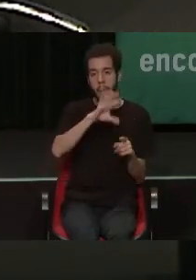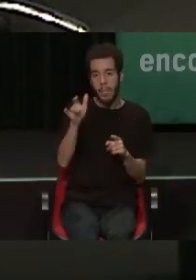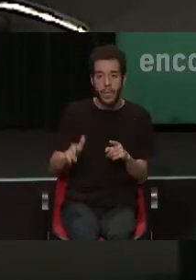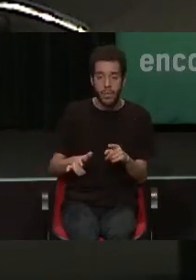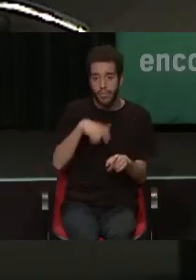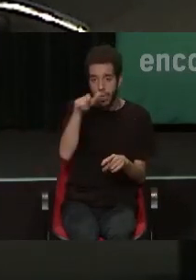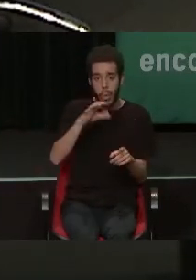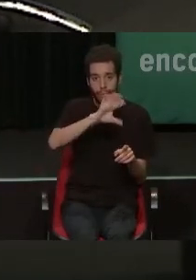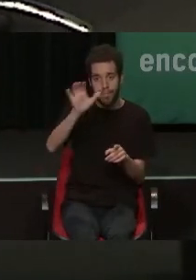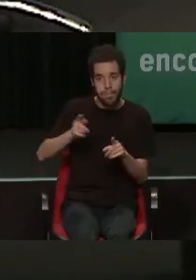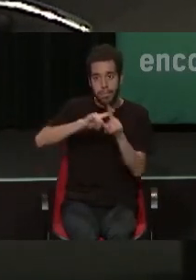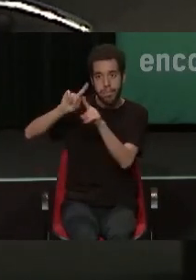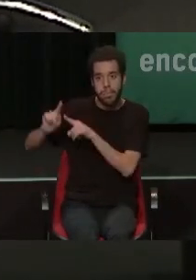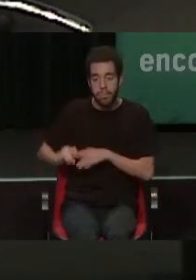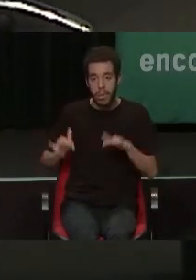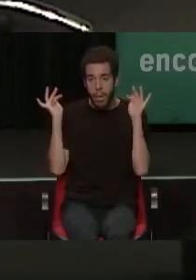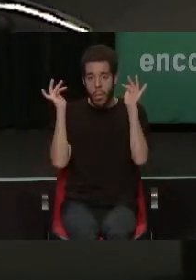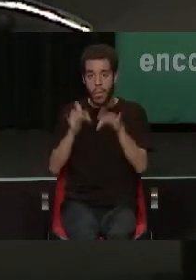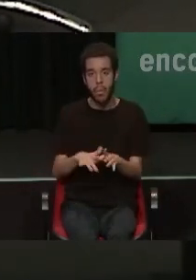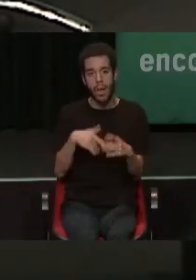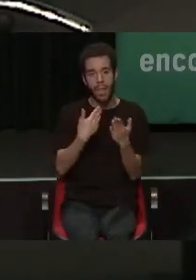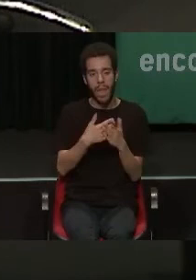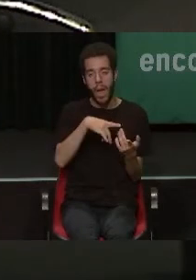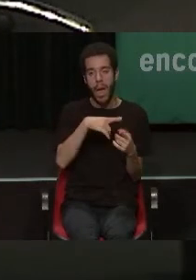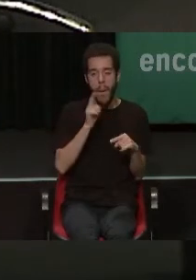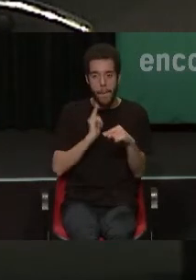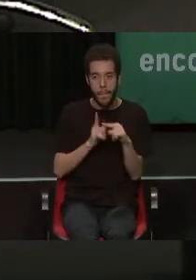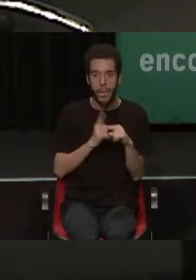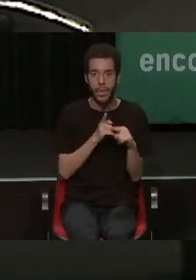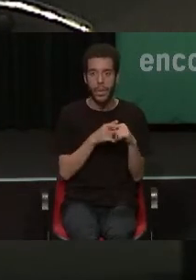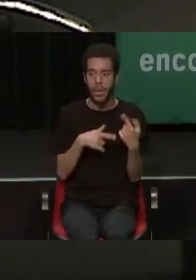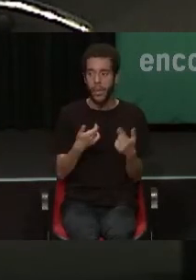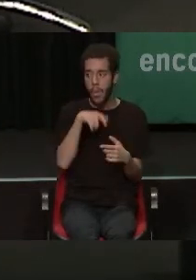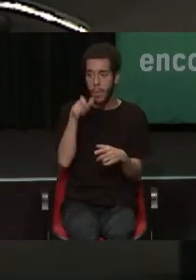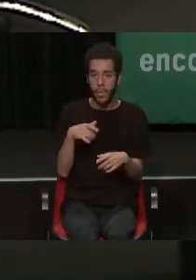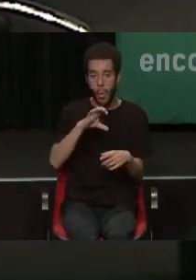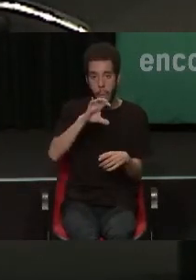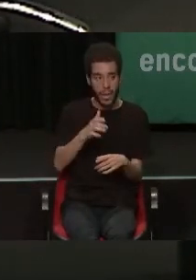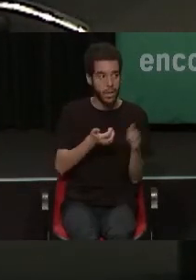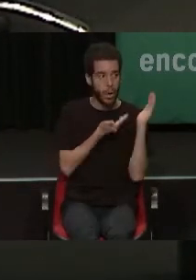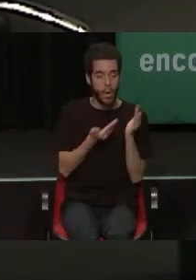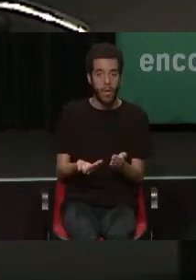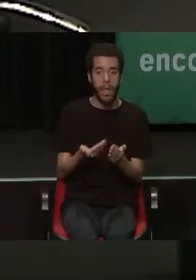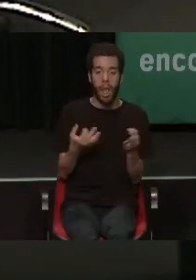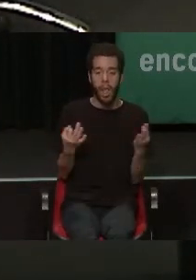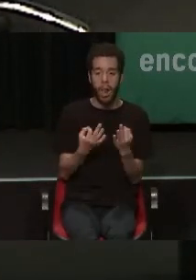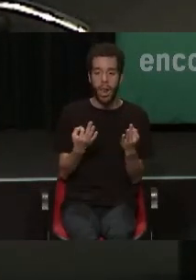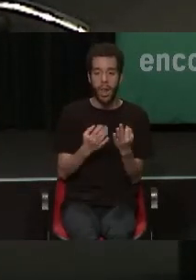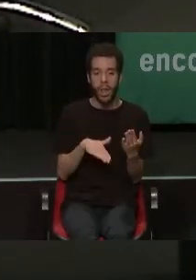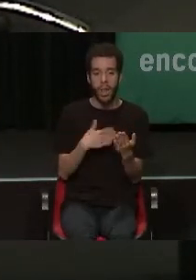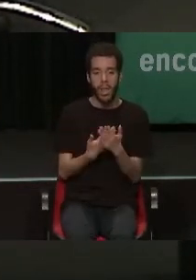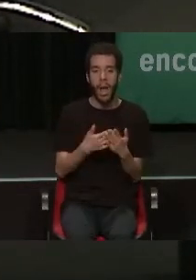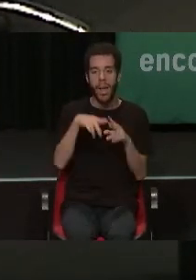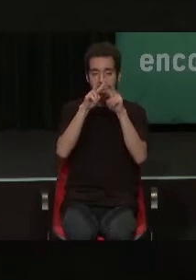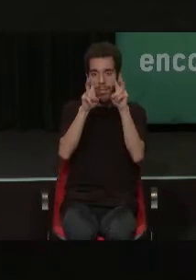countries, and in case to have the advantage of having a guest country and exchanging